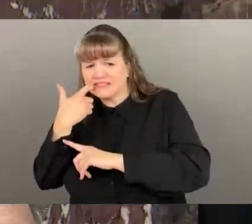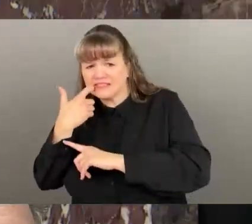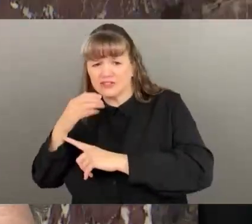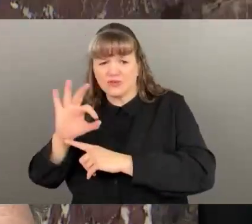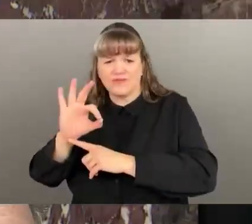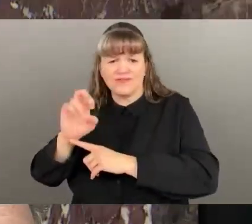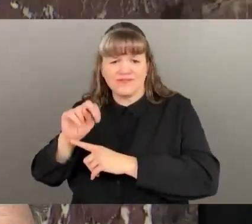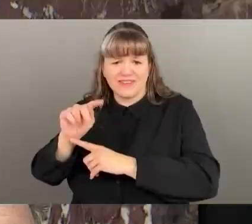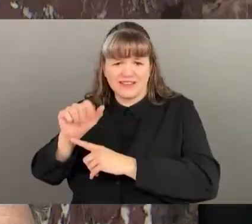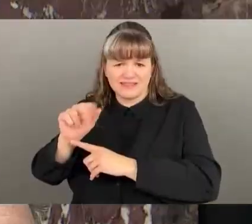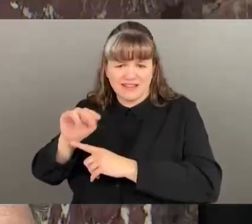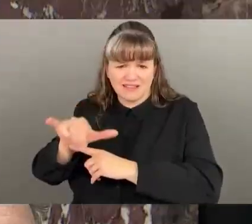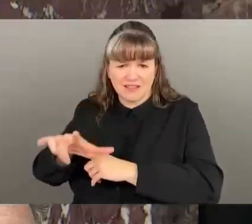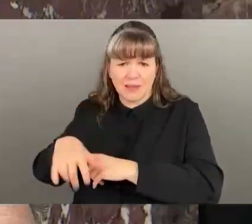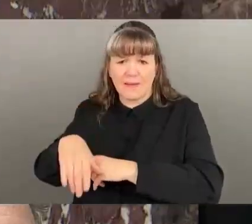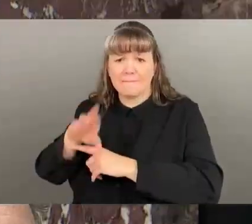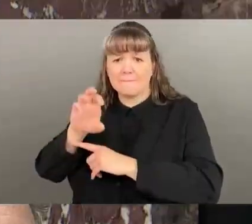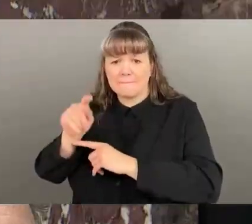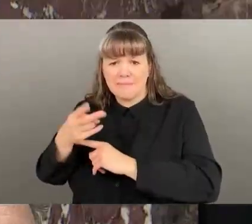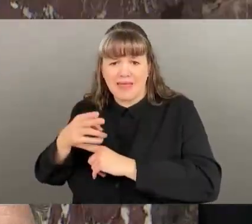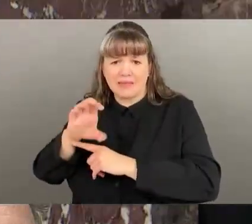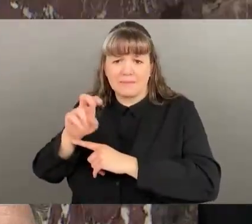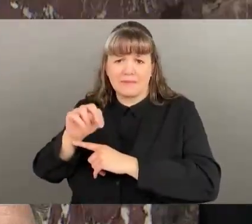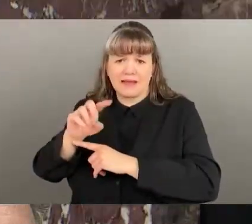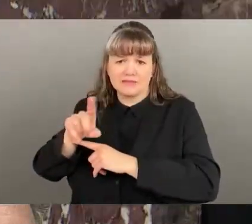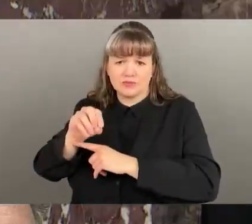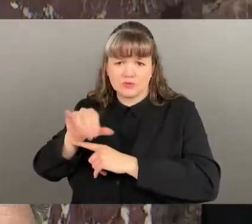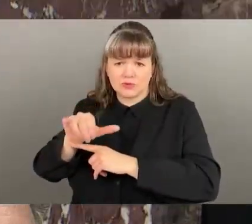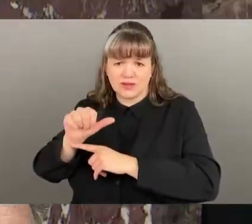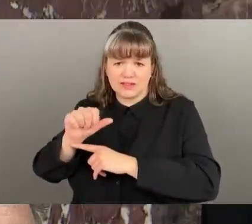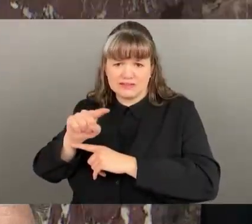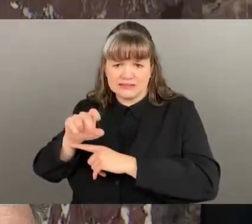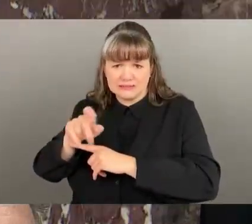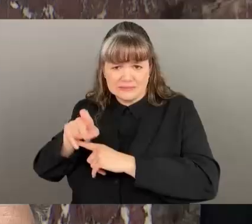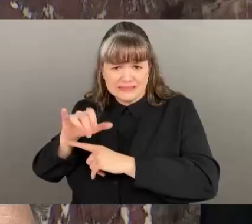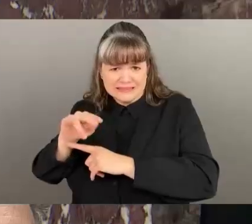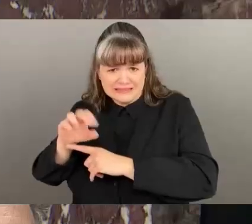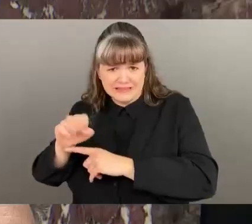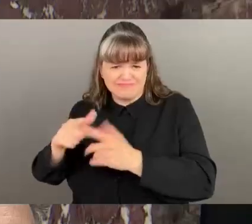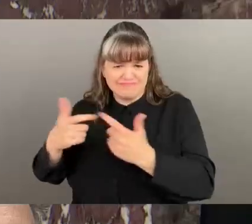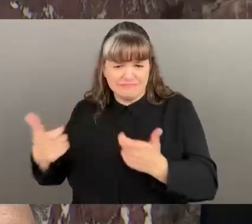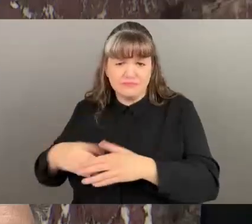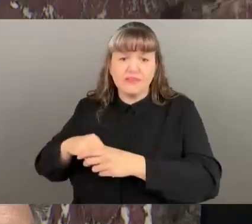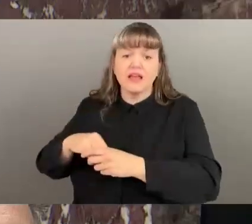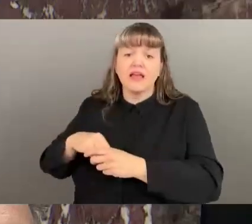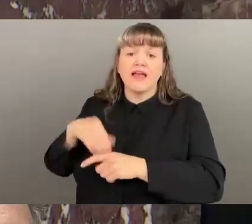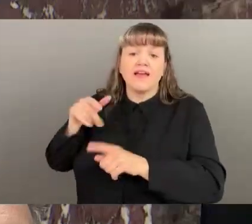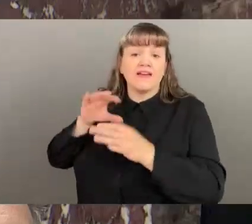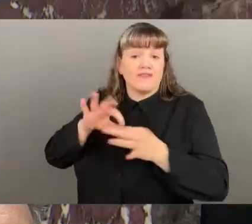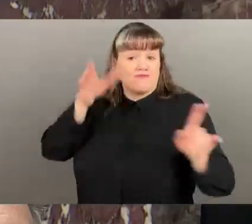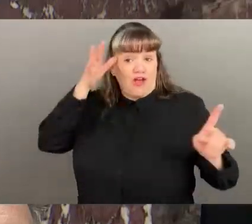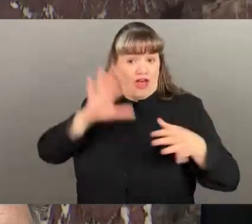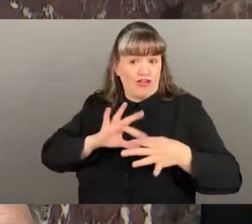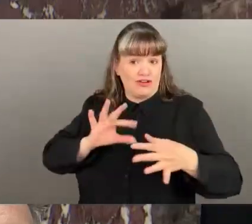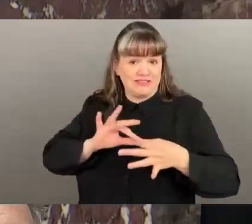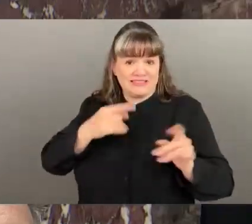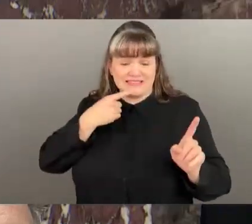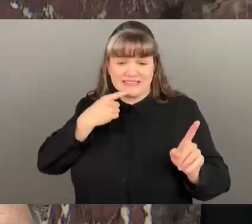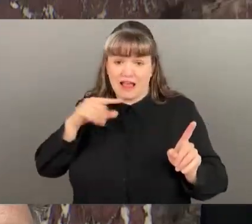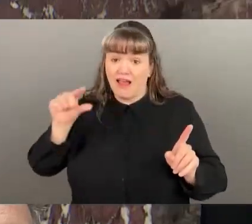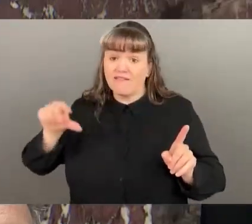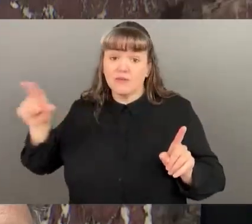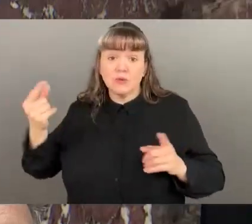trafficker. Yesterday, this Minister of Housing stood in the chamber bragging about unrelated projects